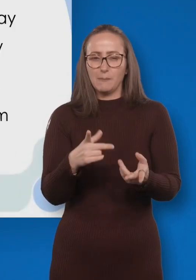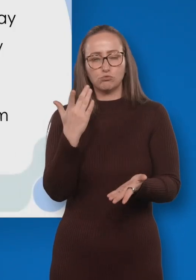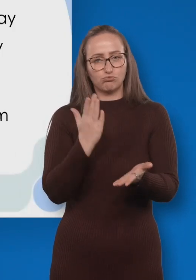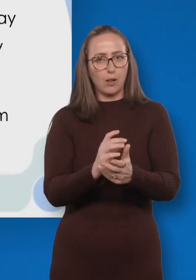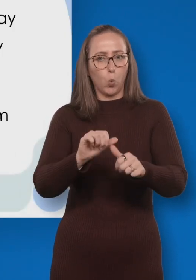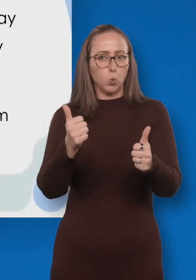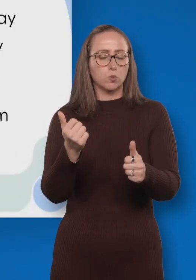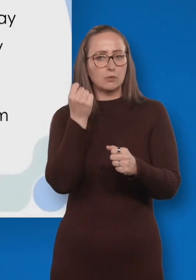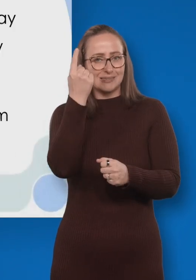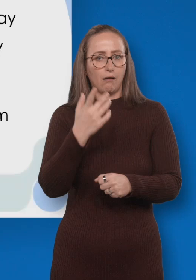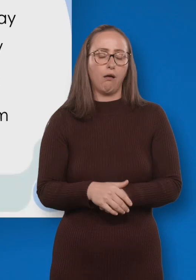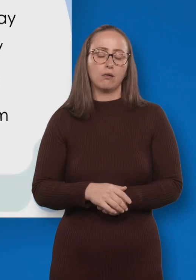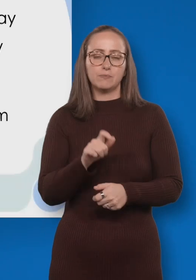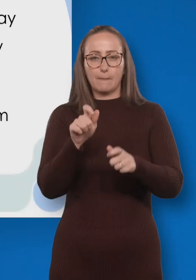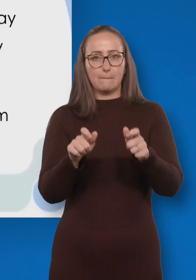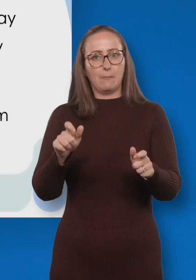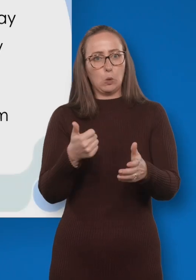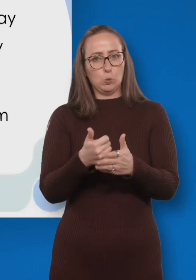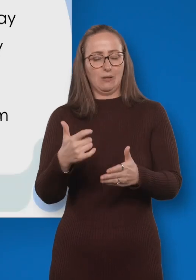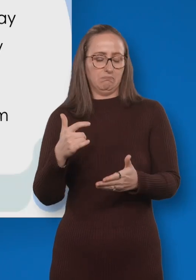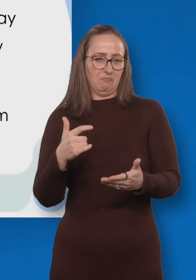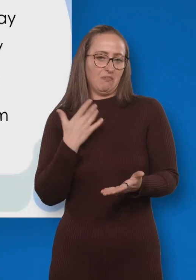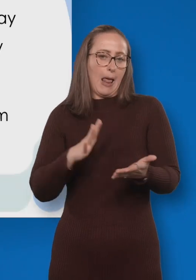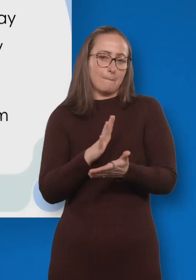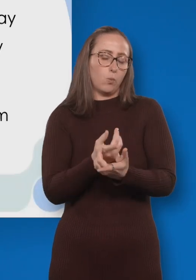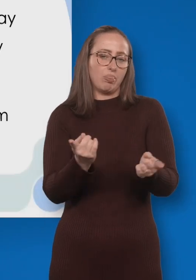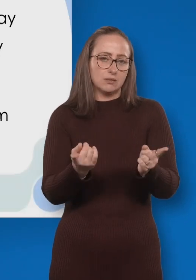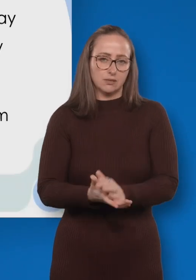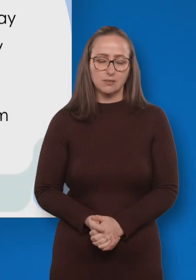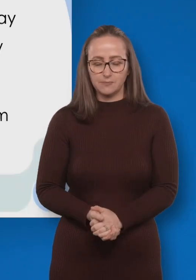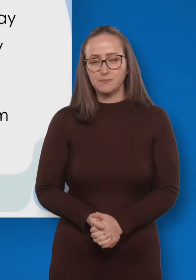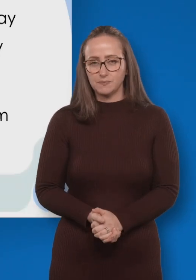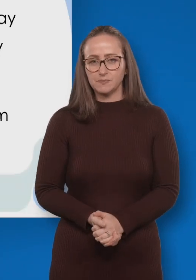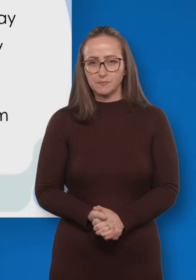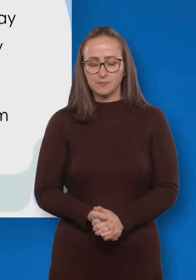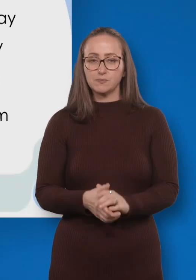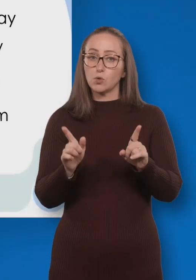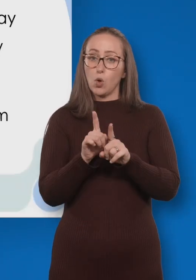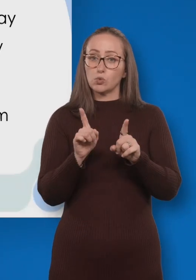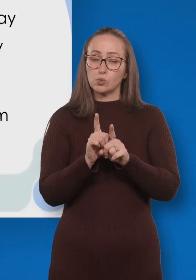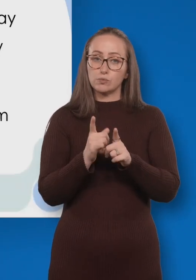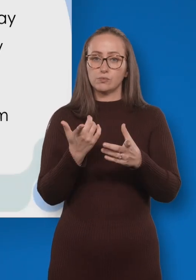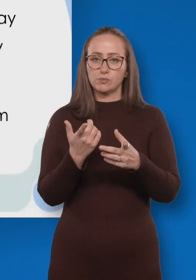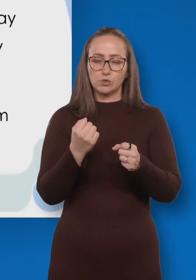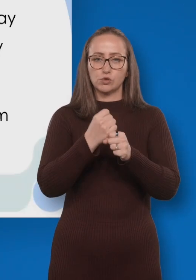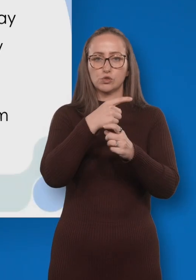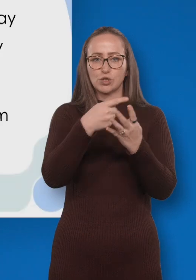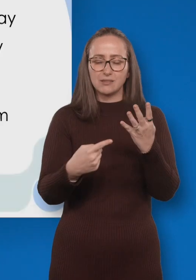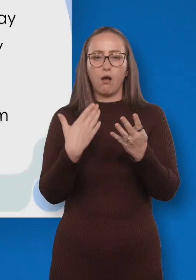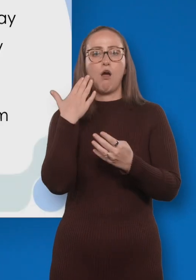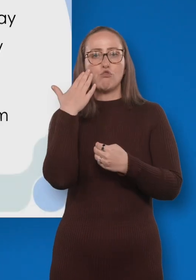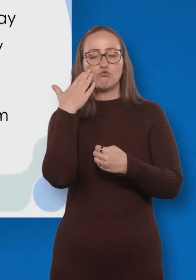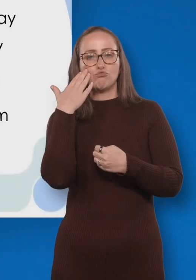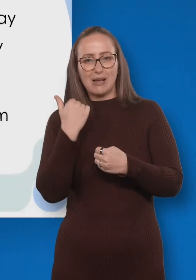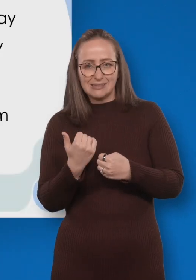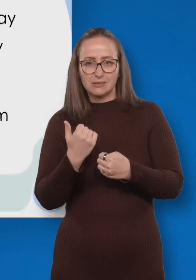idea, and everyone usually seems very pleased with it. I've already mentioned having a gender, race, ethnicity balance in the